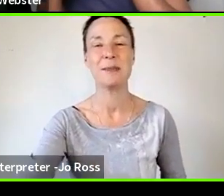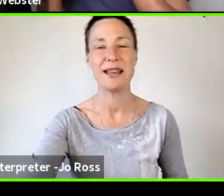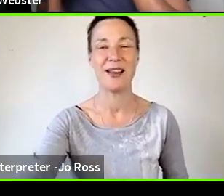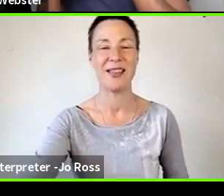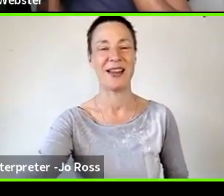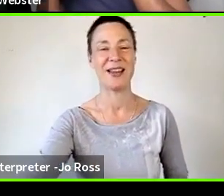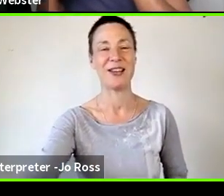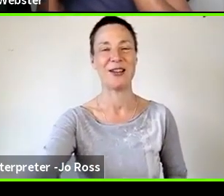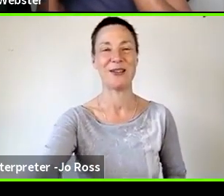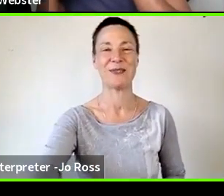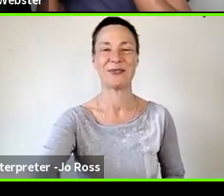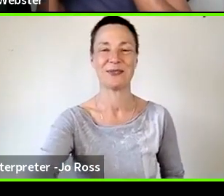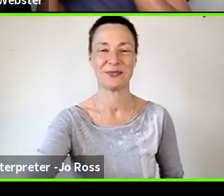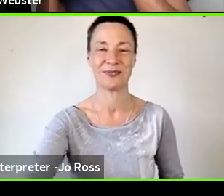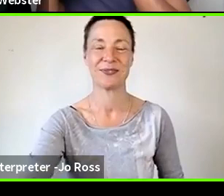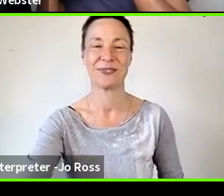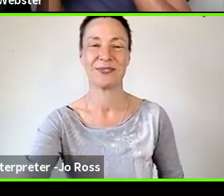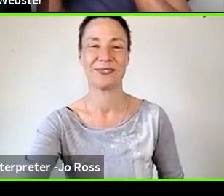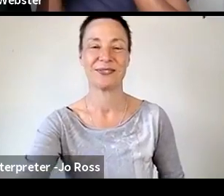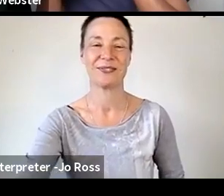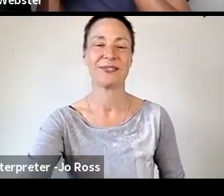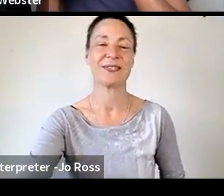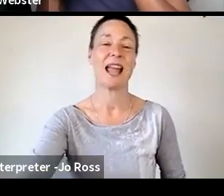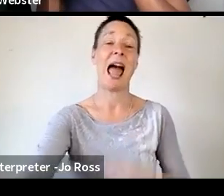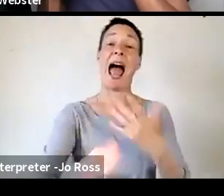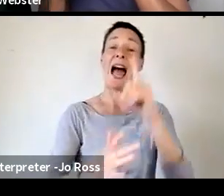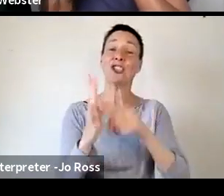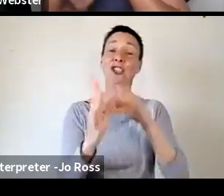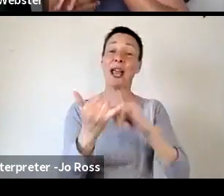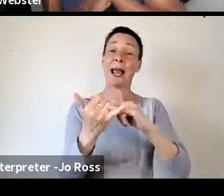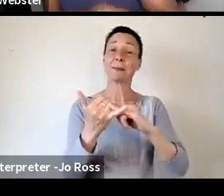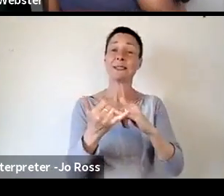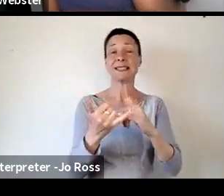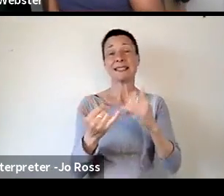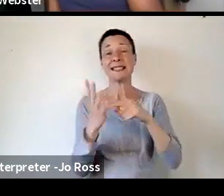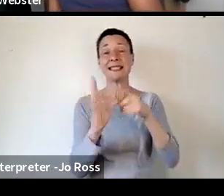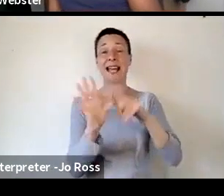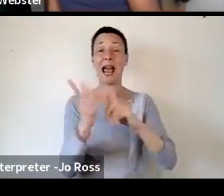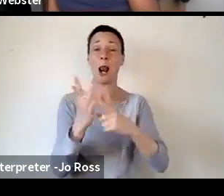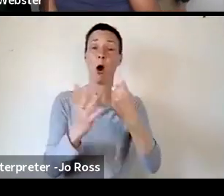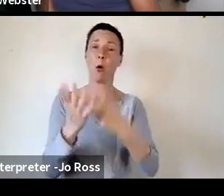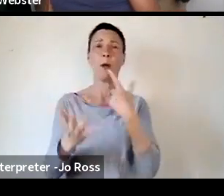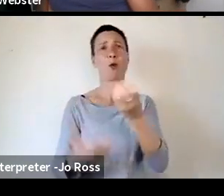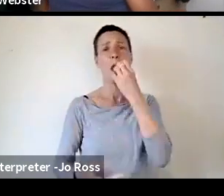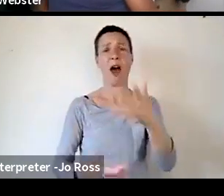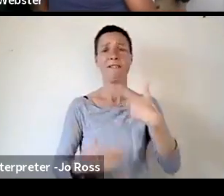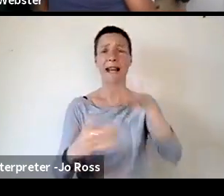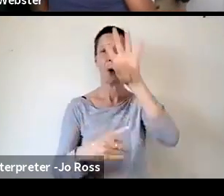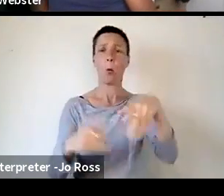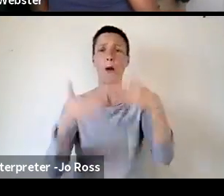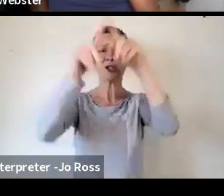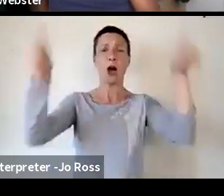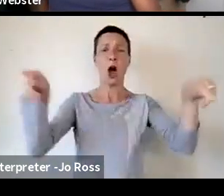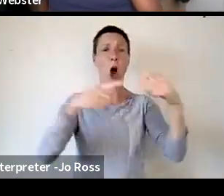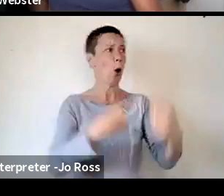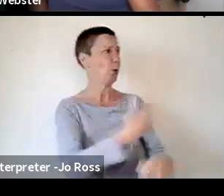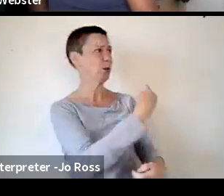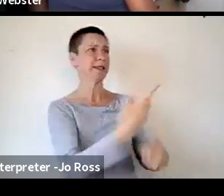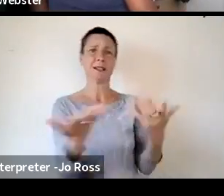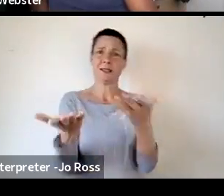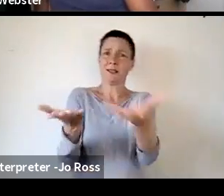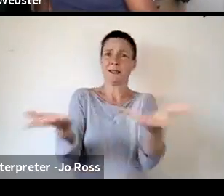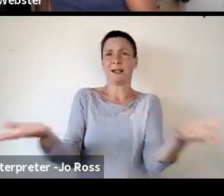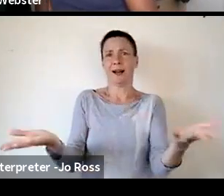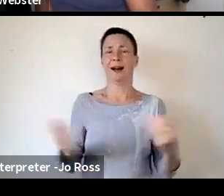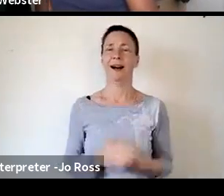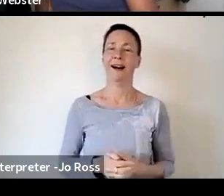Lovely to be here, thank you. And James Taylor with your lovely windows. I have to get a reference.